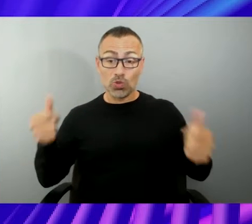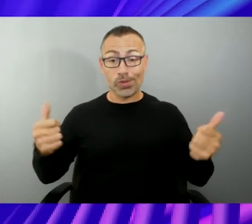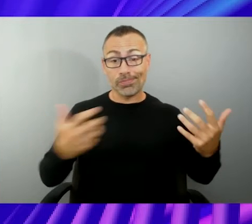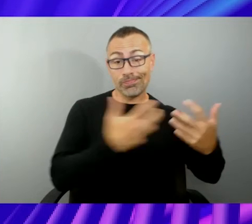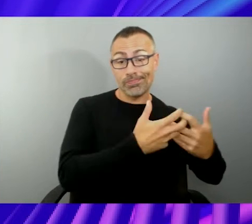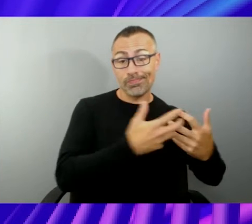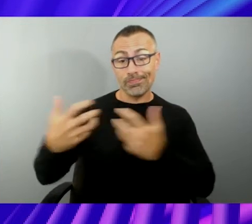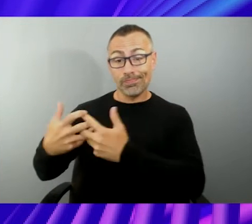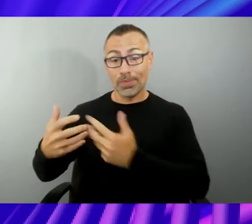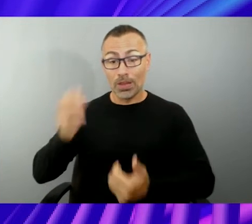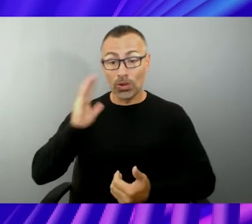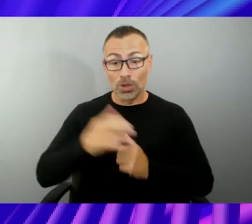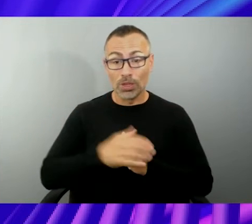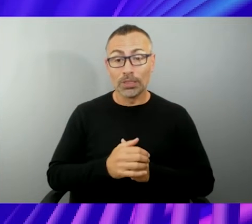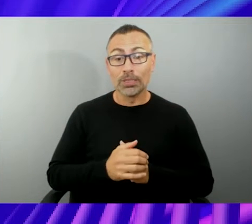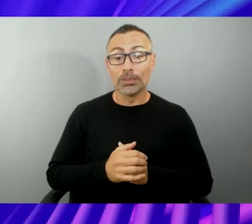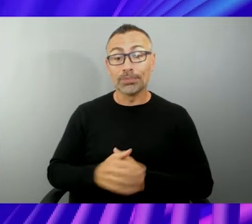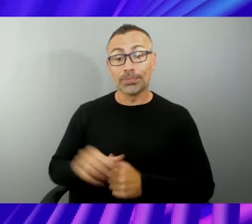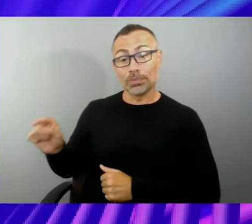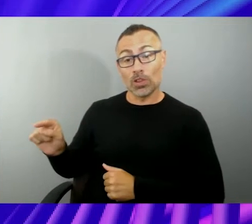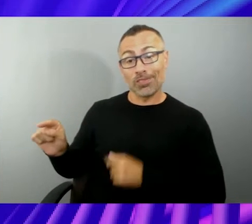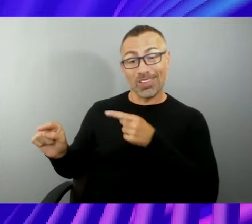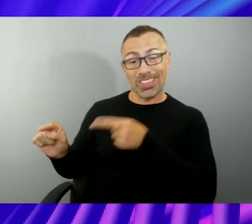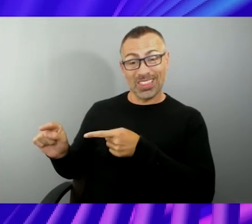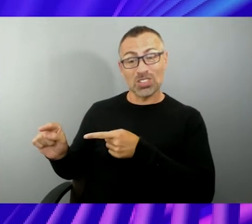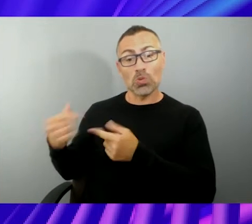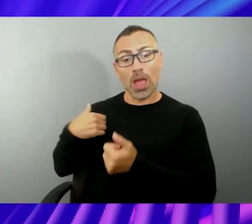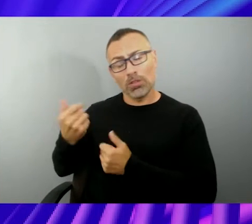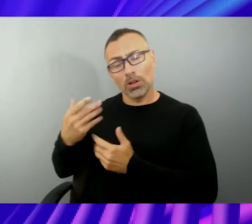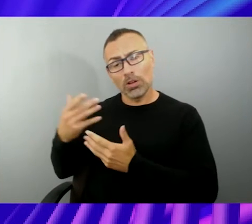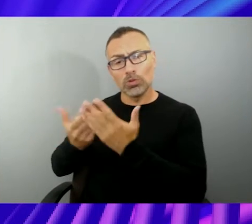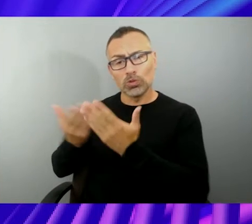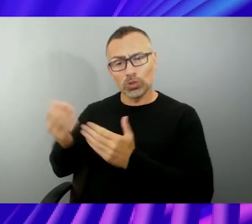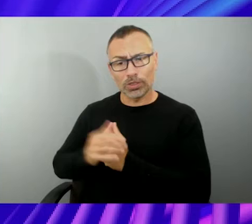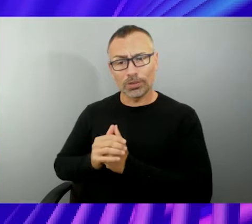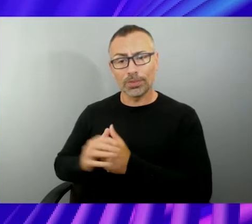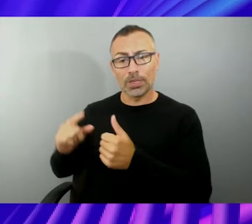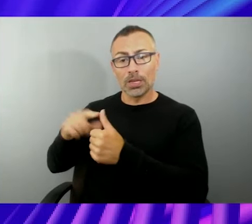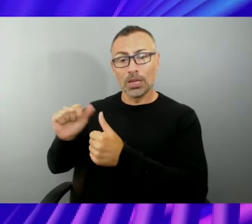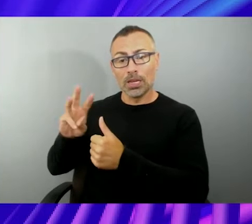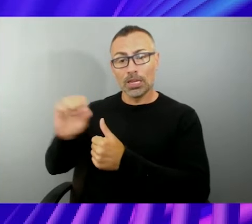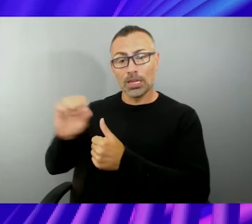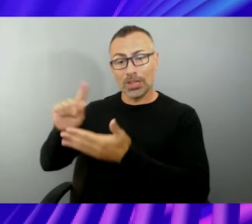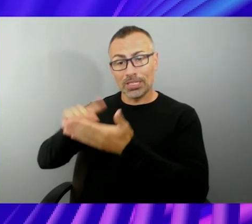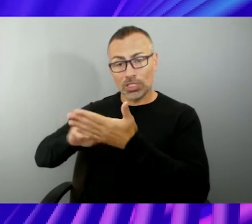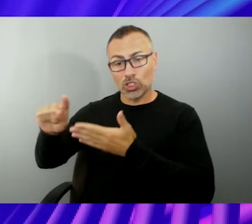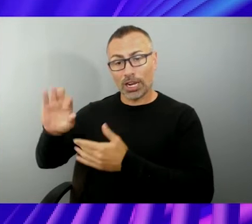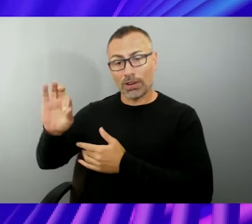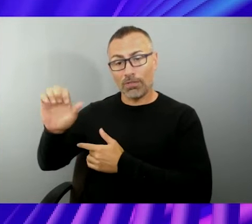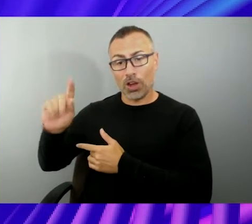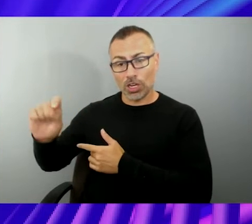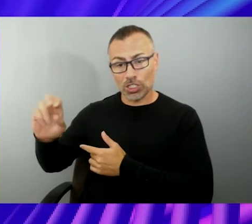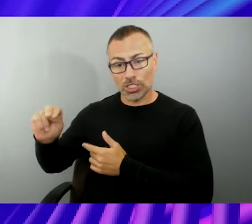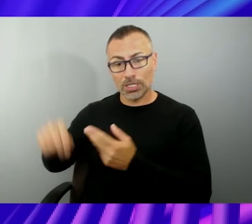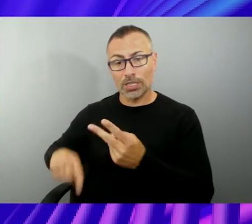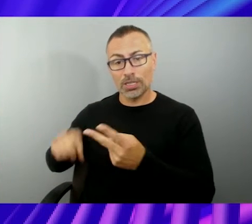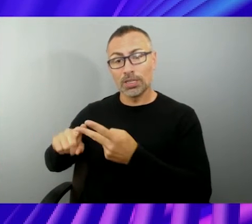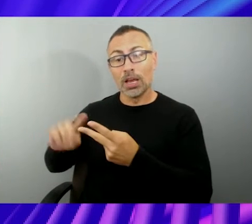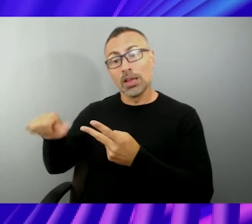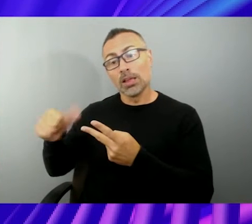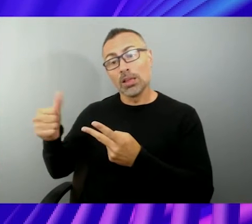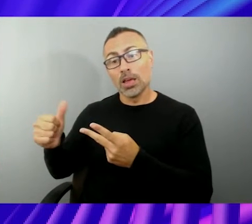take orchestration, we have a couple of services here. The first one is AWS Step Function, and the second one is AWS